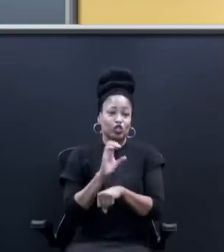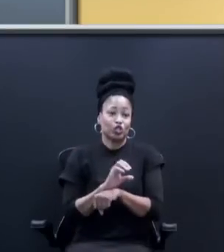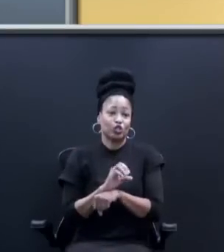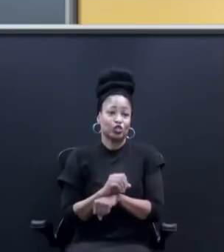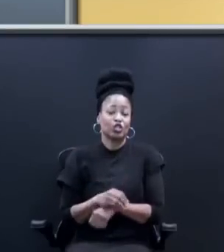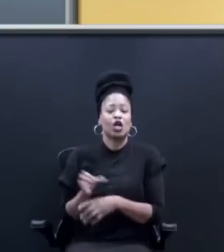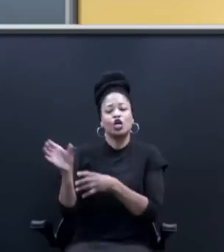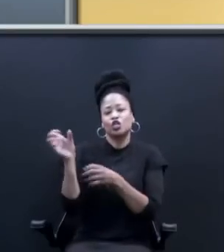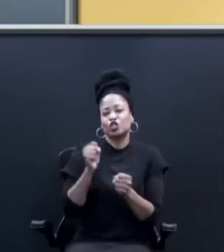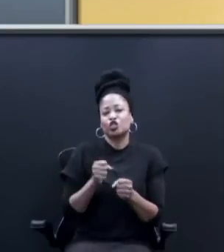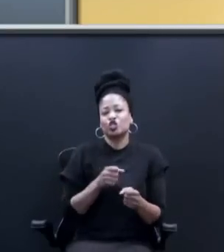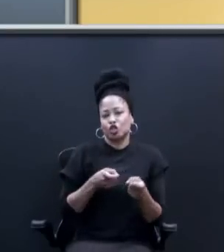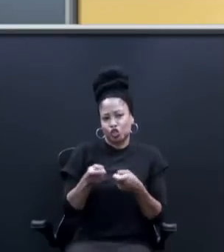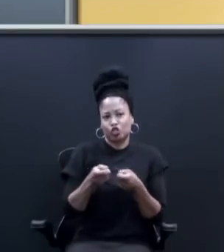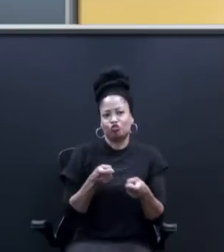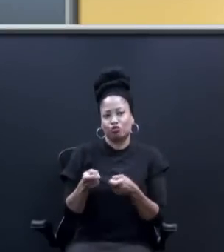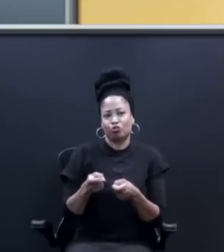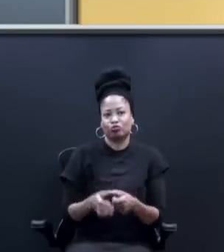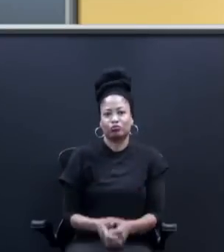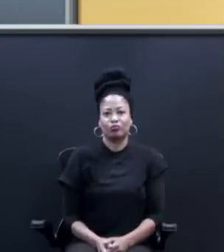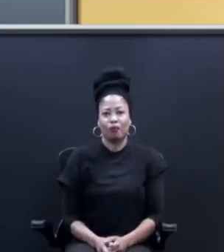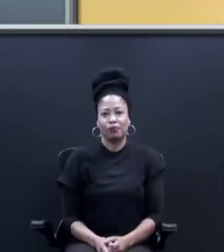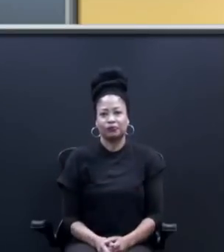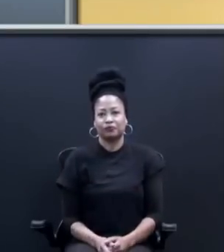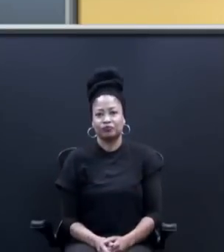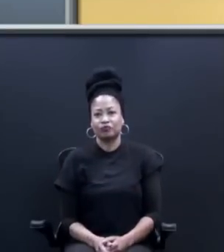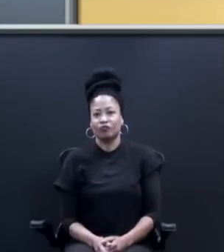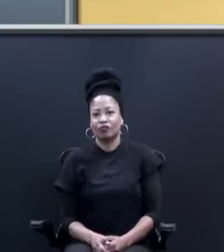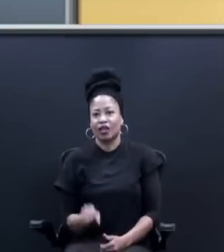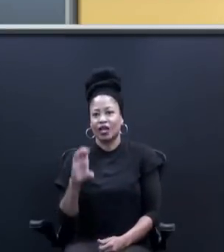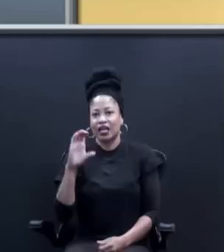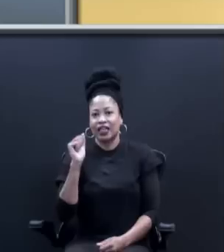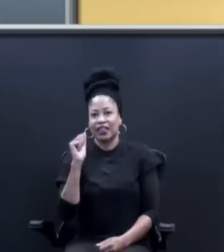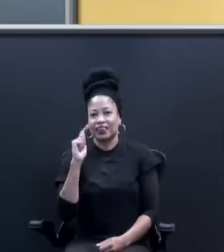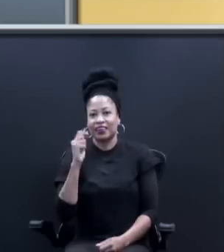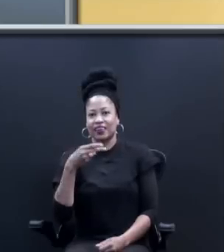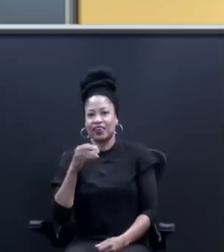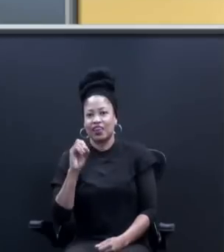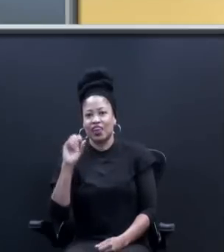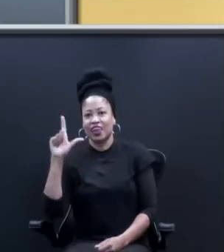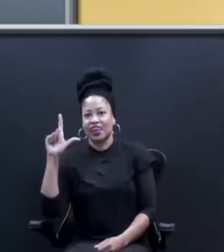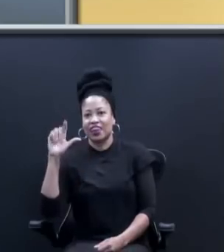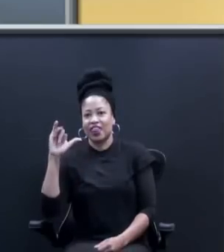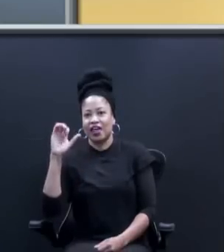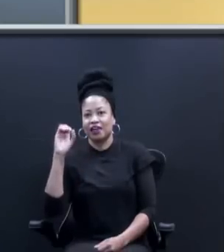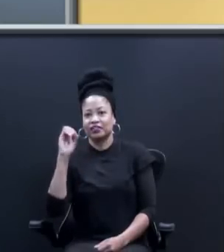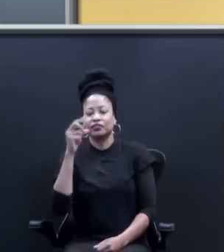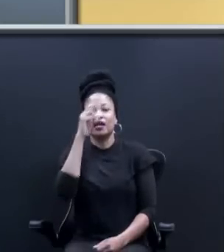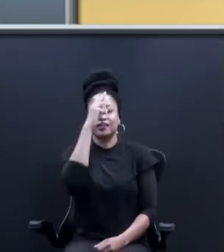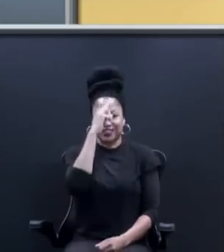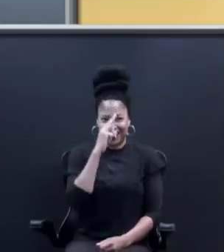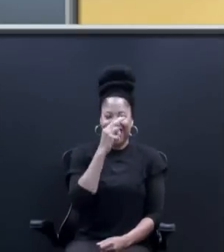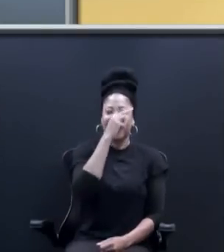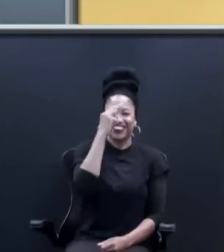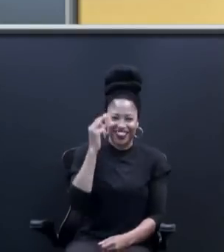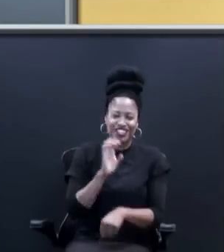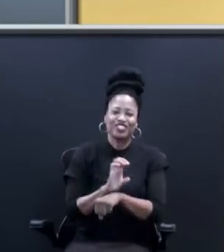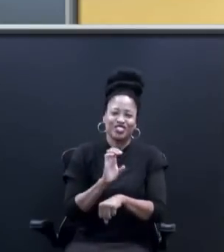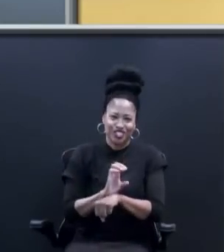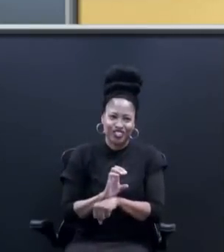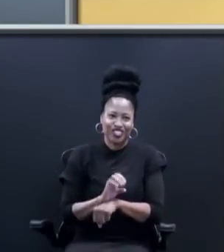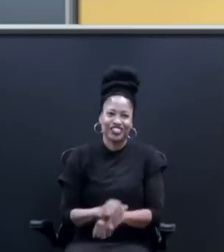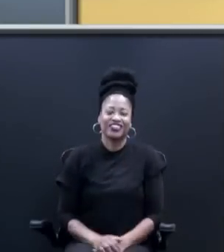And that's always puzzled me. And I'm going to show you why it puzzled me. Acts 2, and let's start at verse